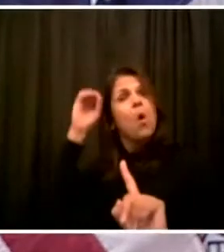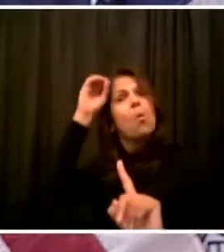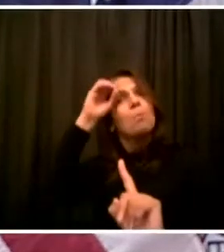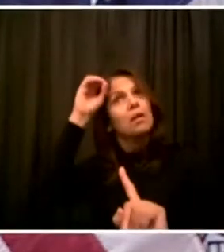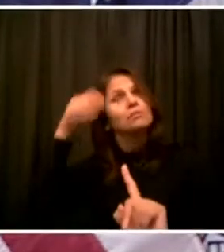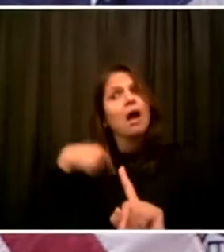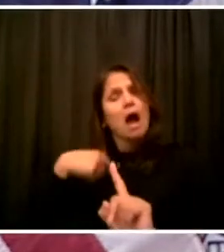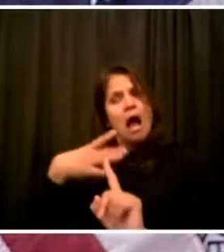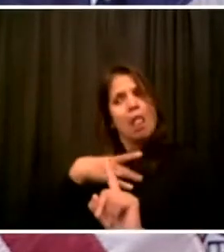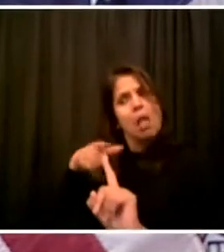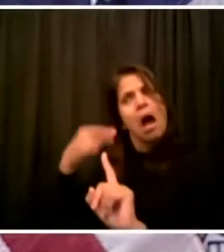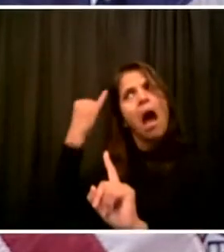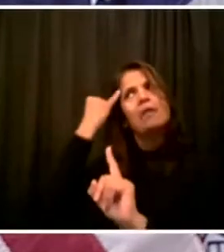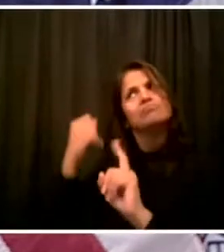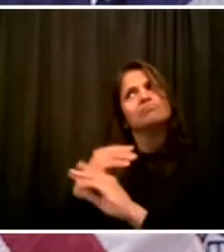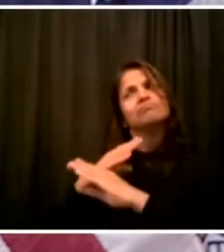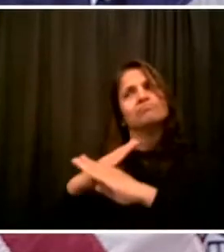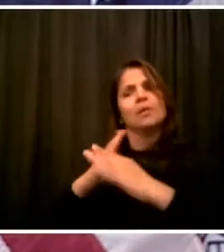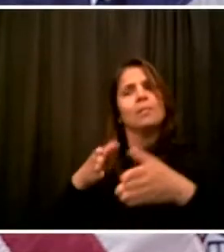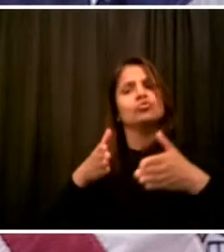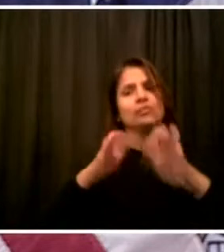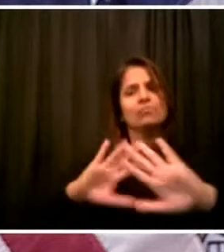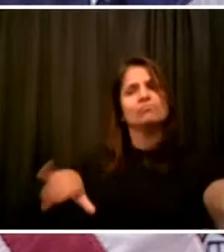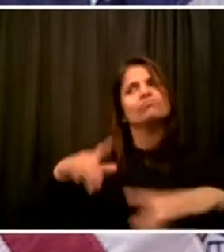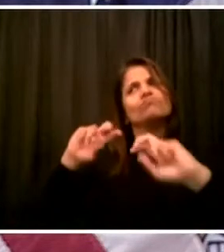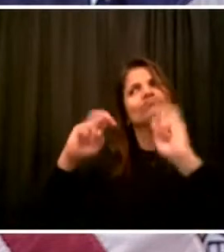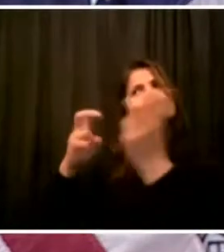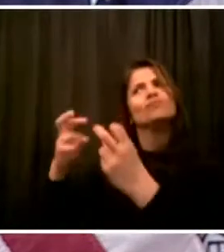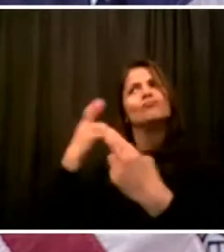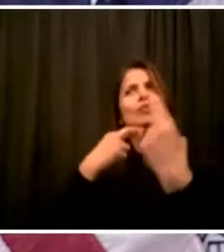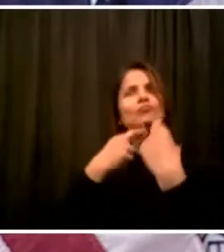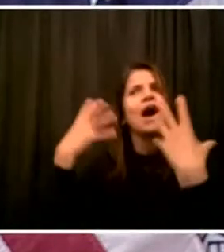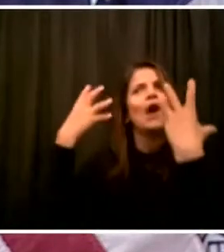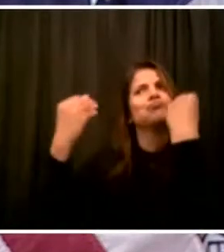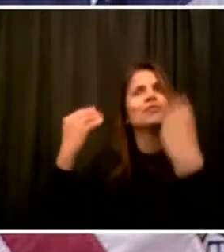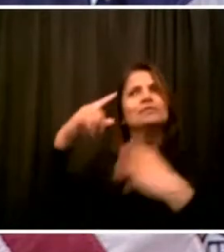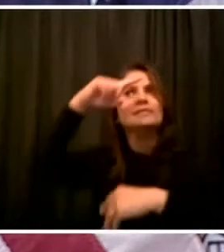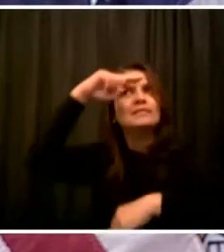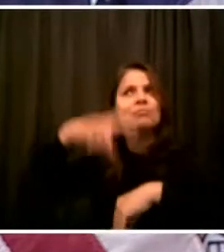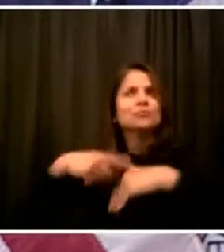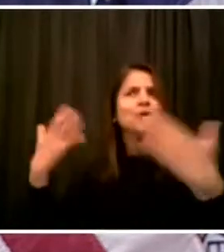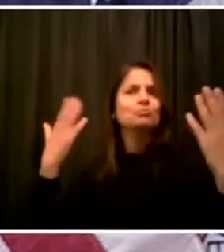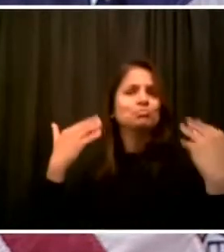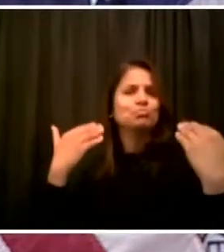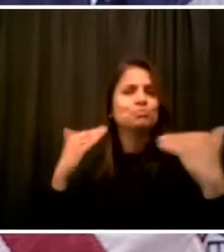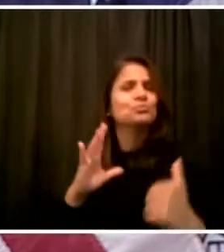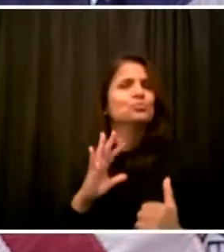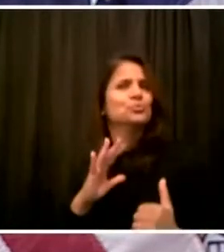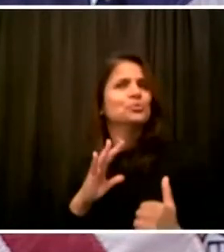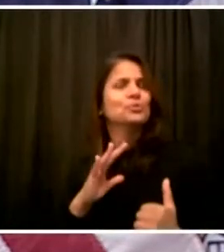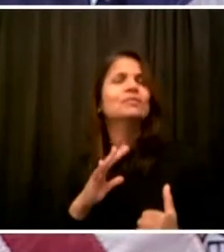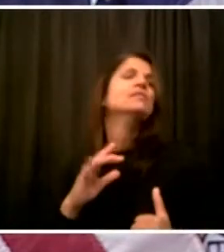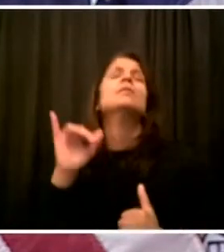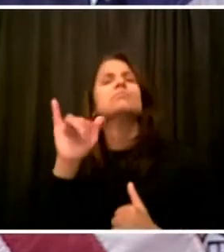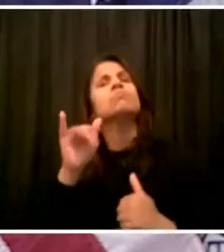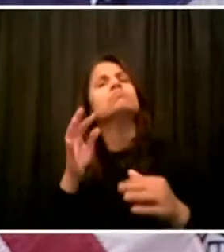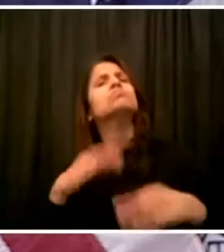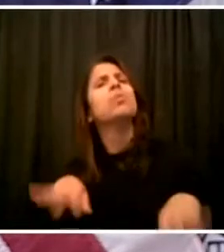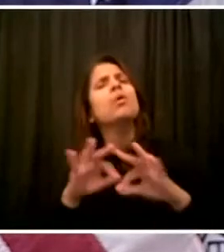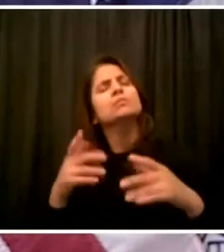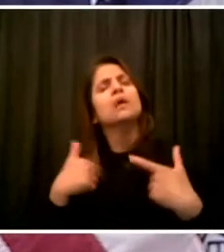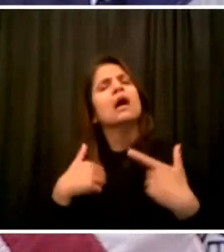reach. Whether it's something we reach sooner or later, I'm not sure about yet. And I do agree with you, Al, every day matters for